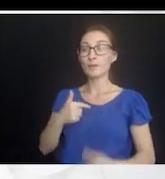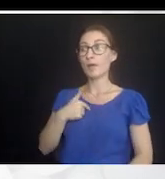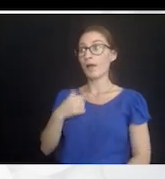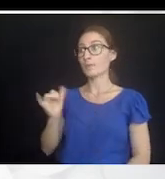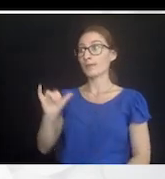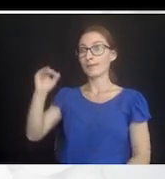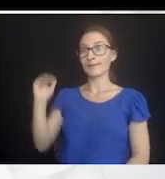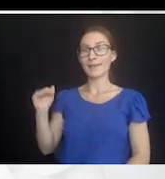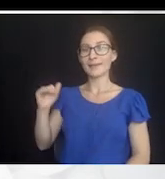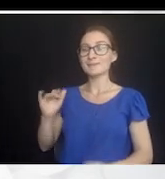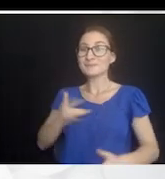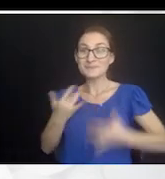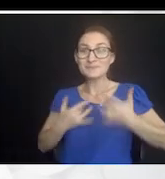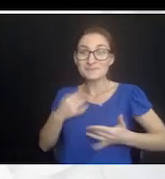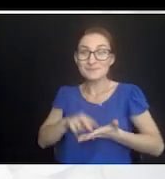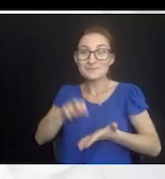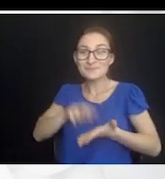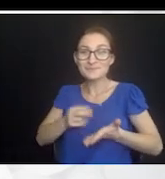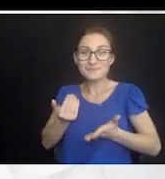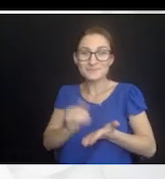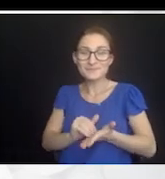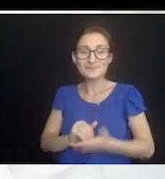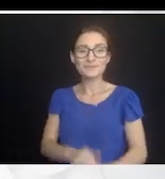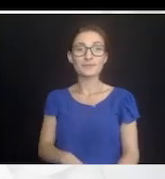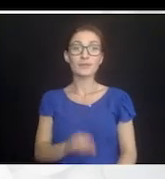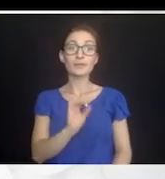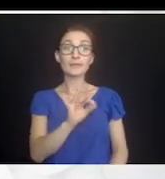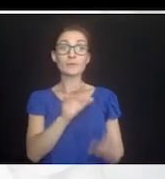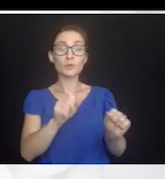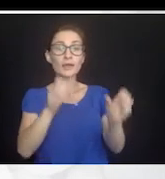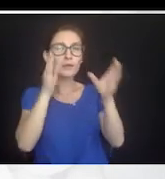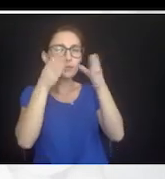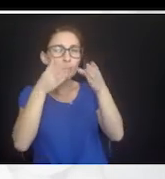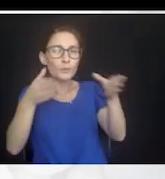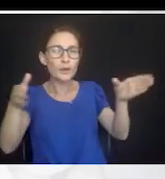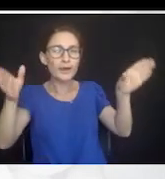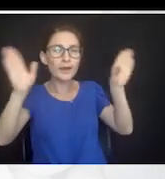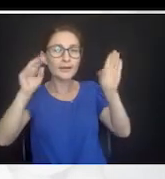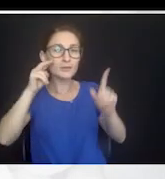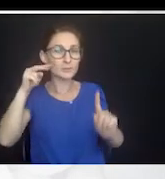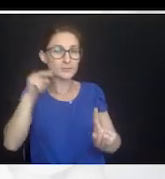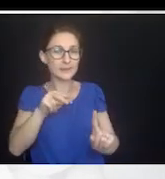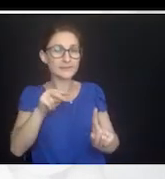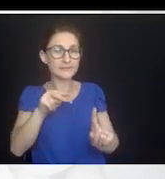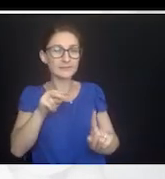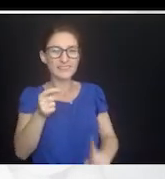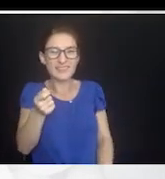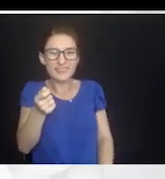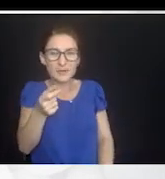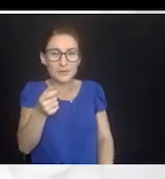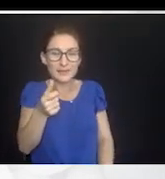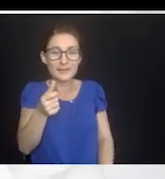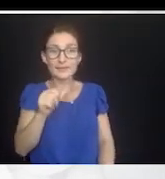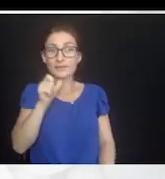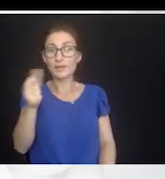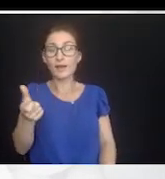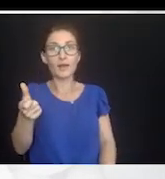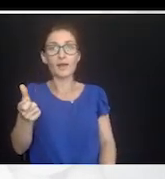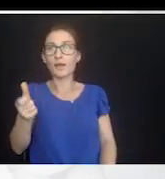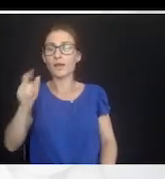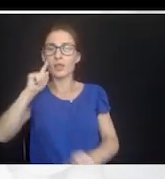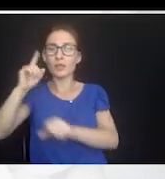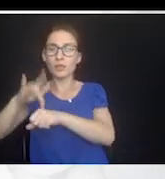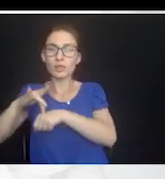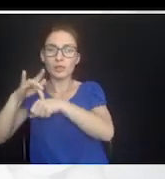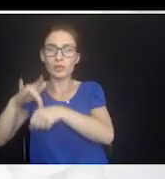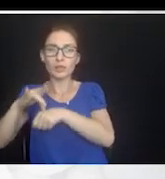feel it. I'm ready to leave the program, and I'm like a giddy kid again. If you could just widen your perspective a